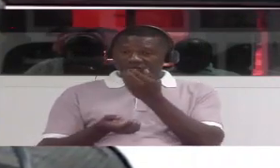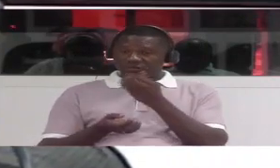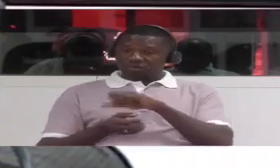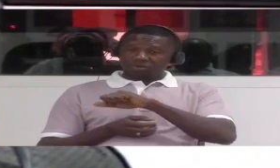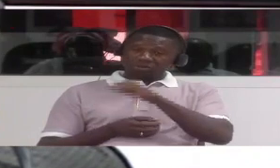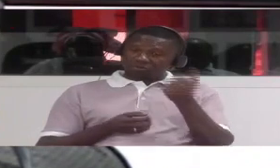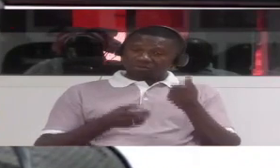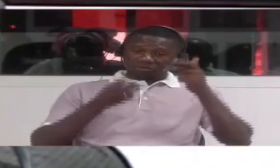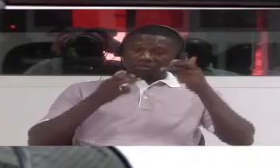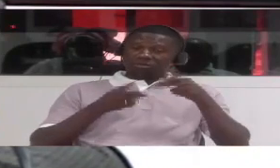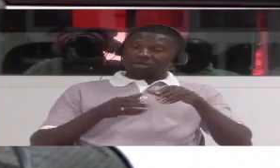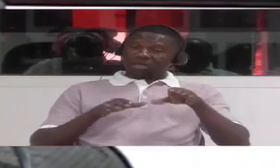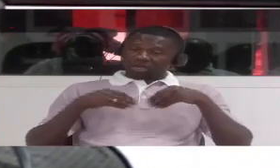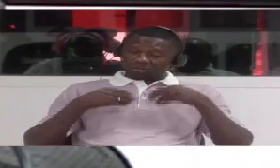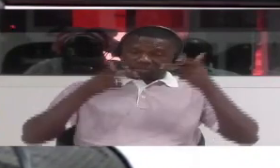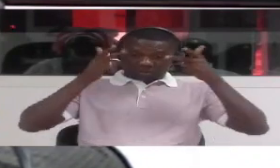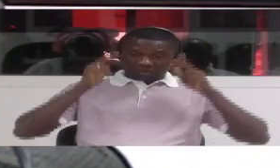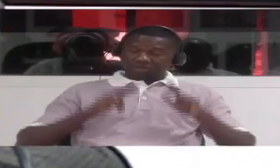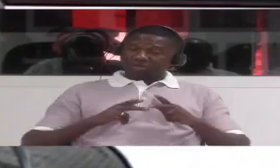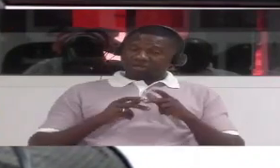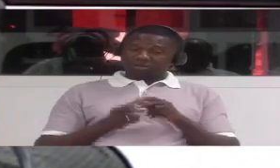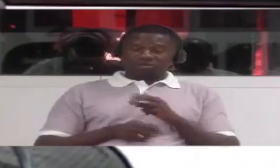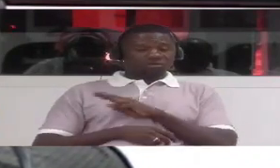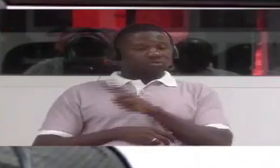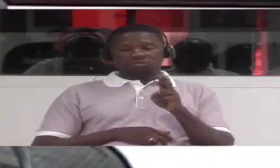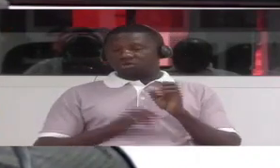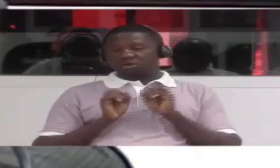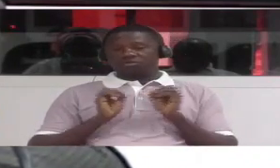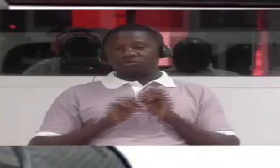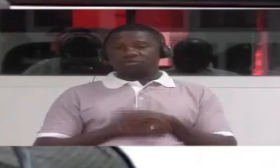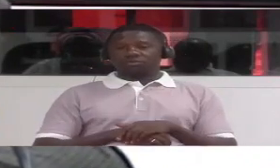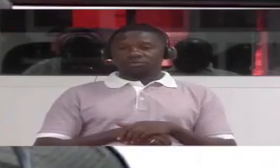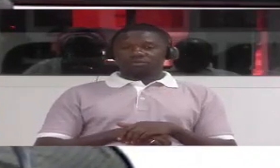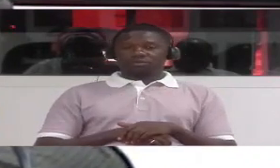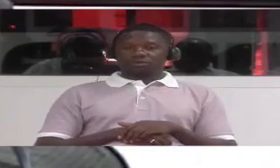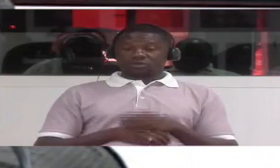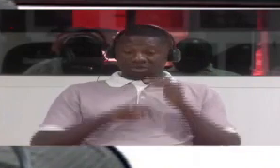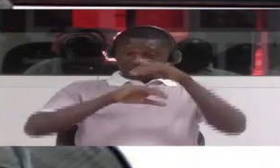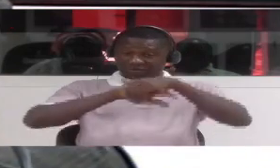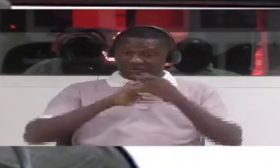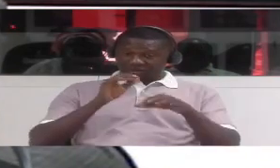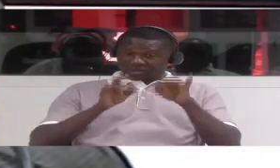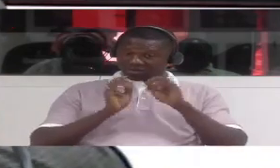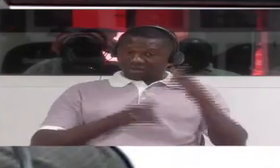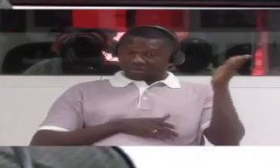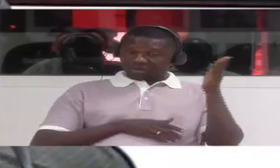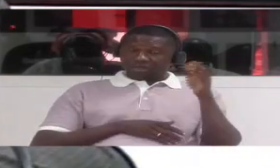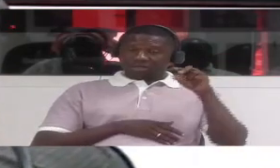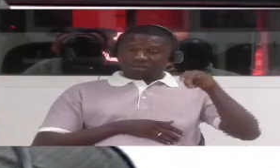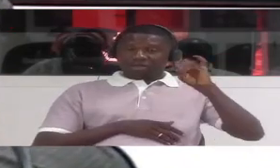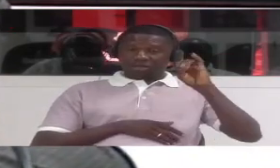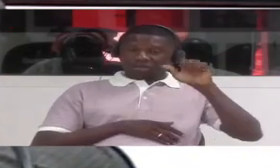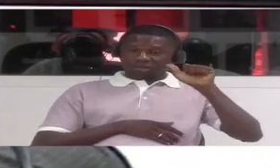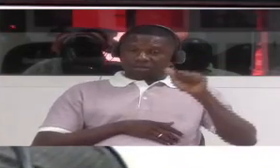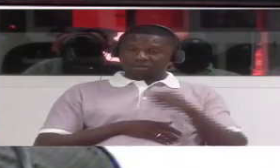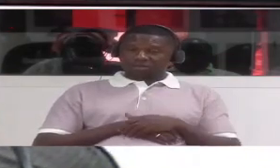lawyer. So in the evening, you were taken to the NIA? Yes, I was taken to the NIA. Do you recall who took you to the